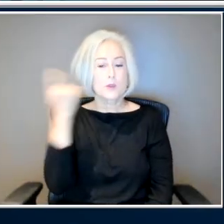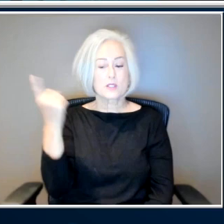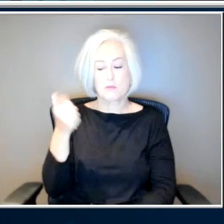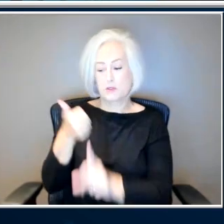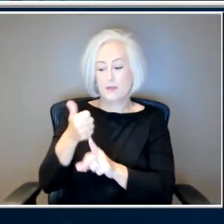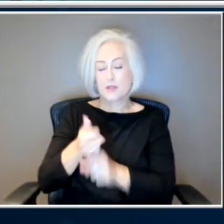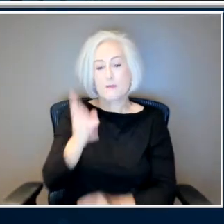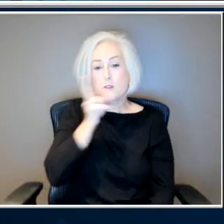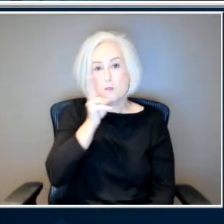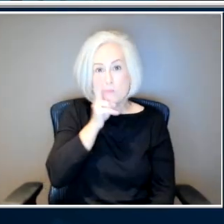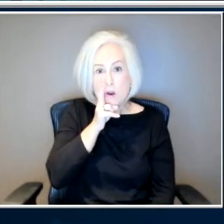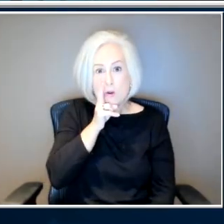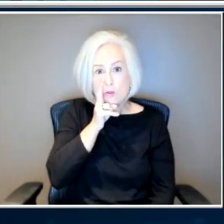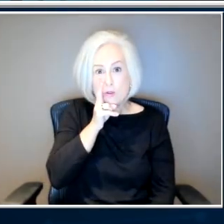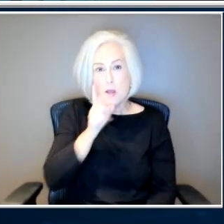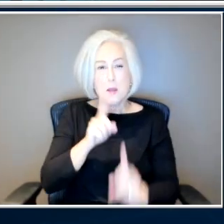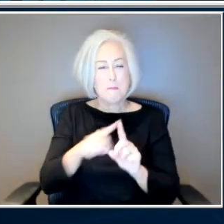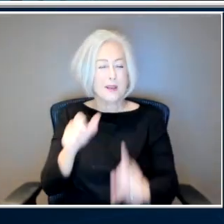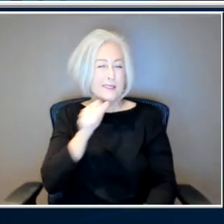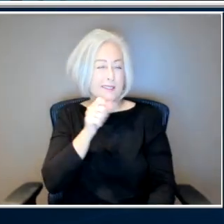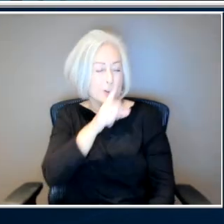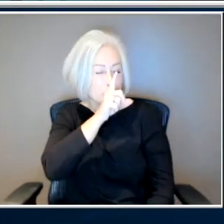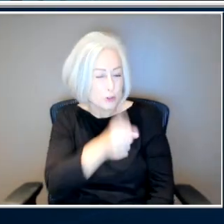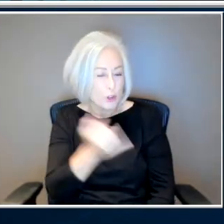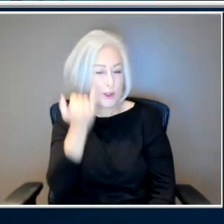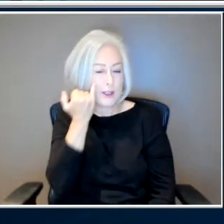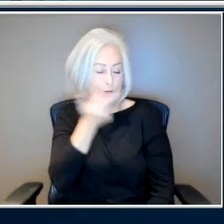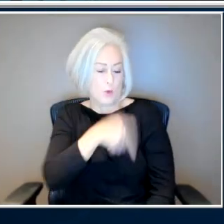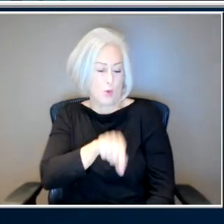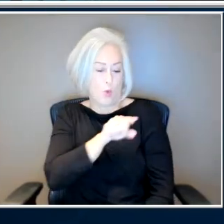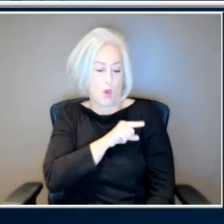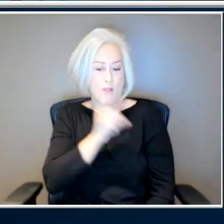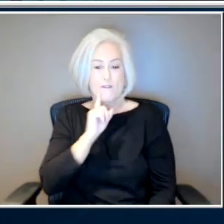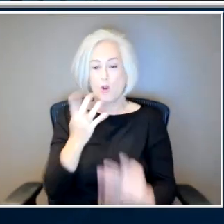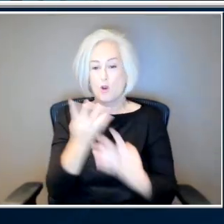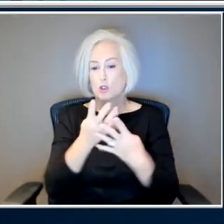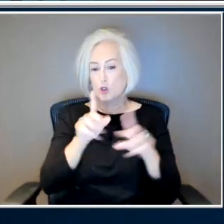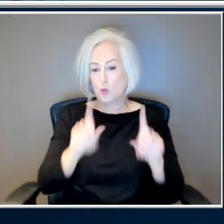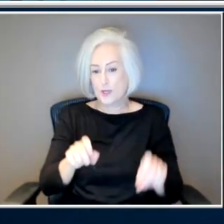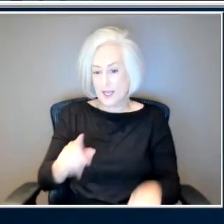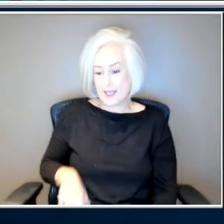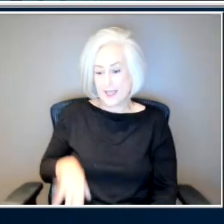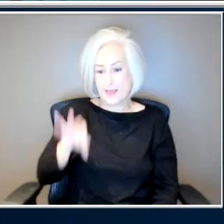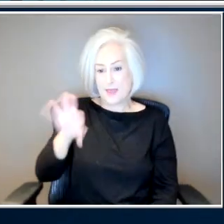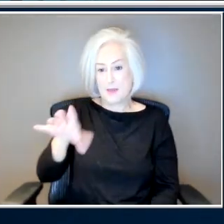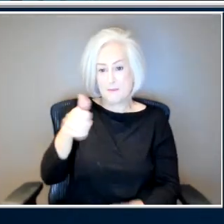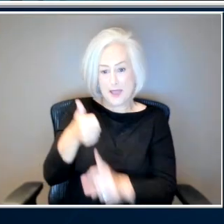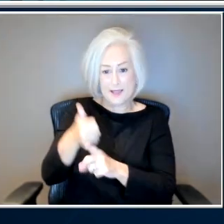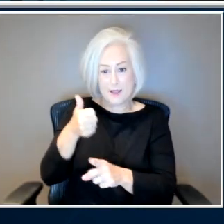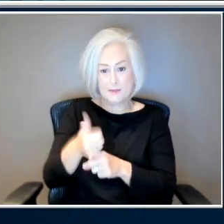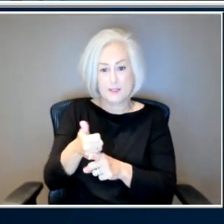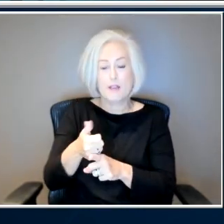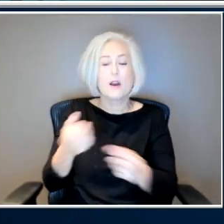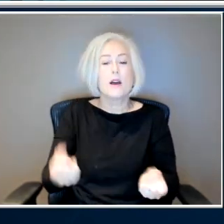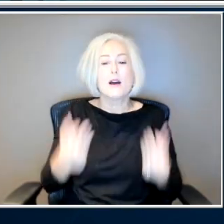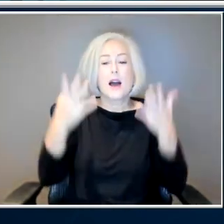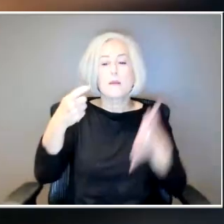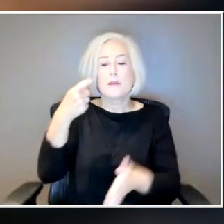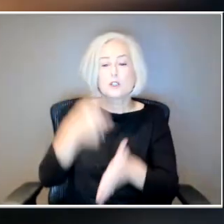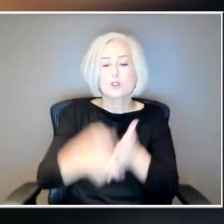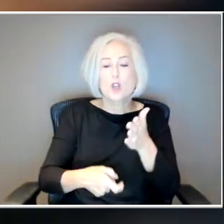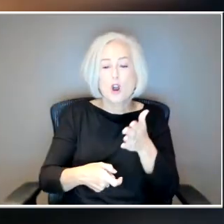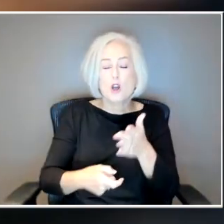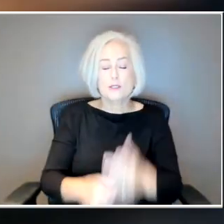sure if they officially qualify under those guidelines, can they pay out of pocket? And if so, how much would that cost them?